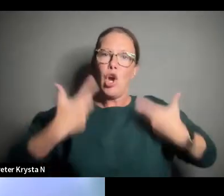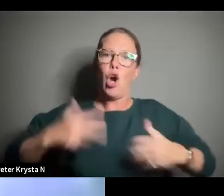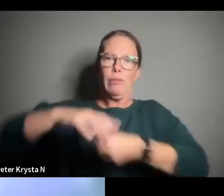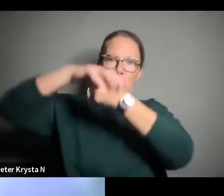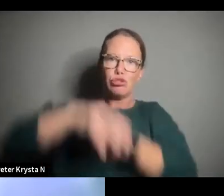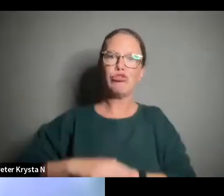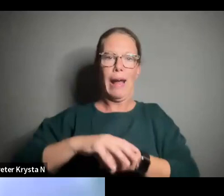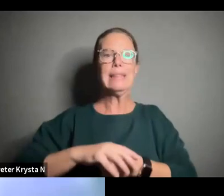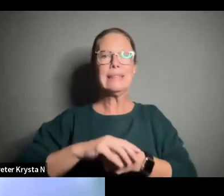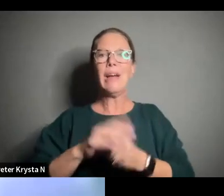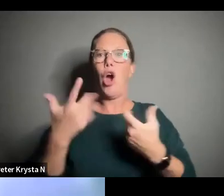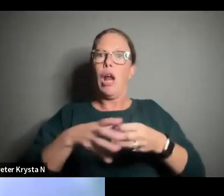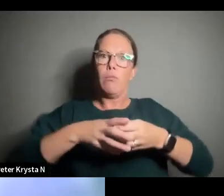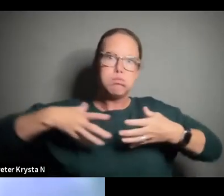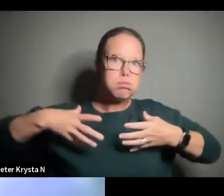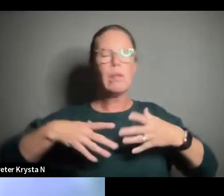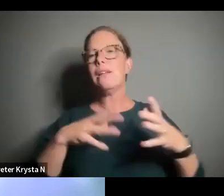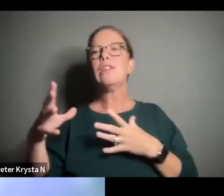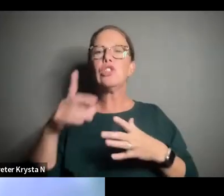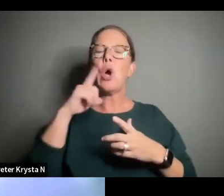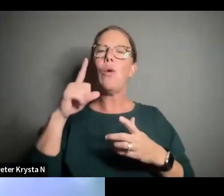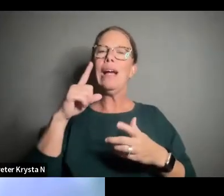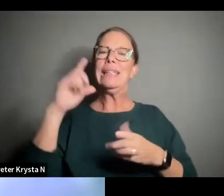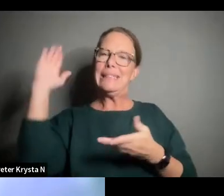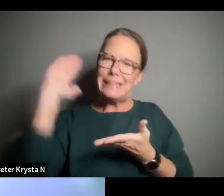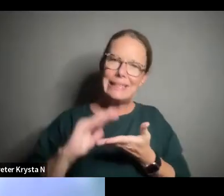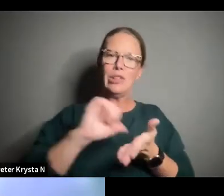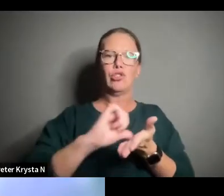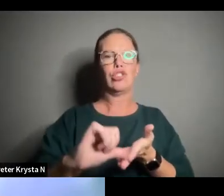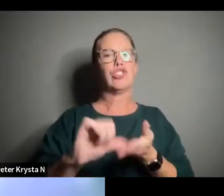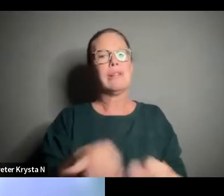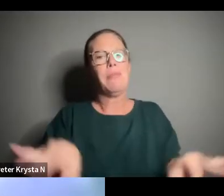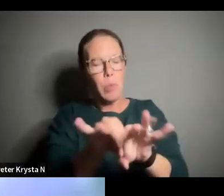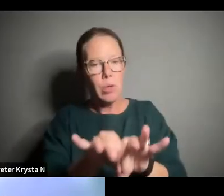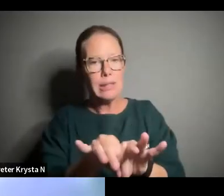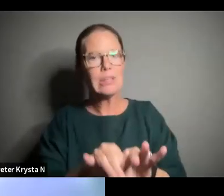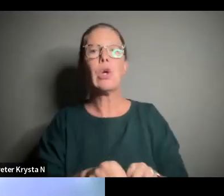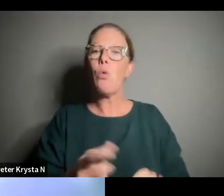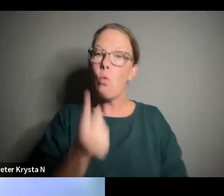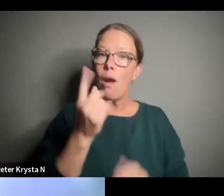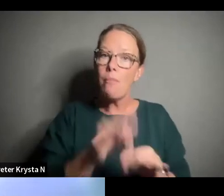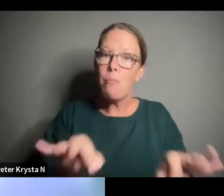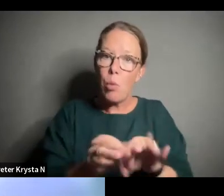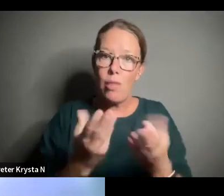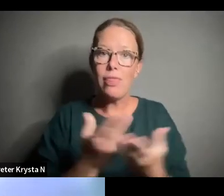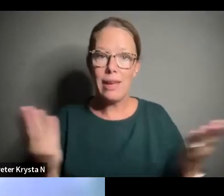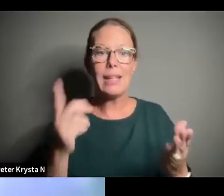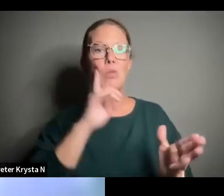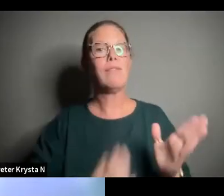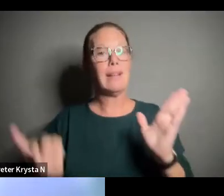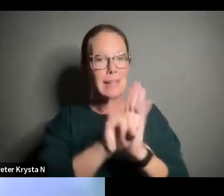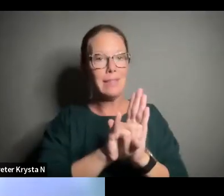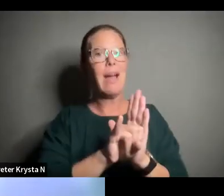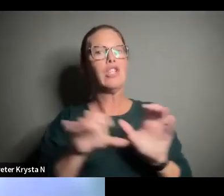inflammatory response by doing a larger operation is key. I think one of the key things we've done over the last few years is identifying doing this